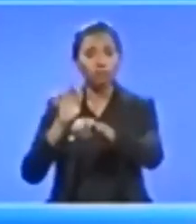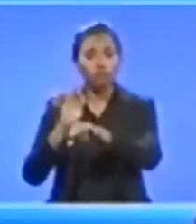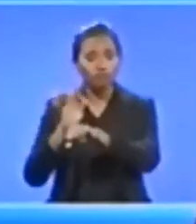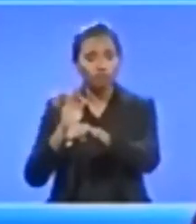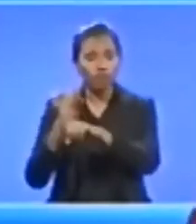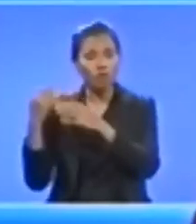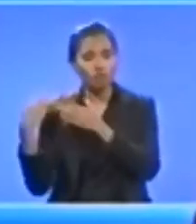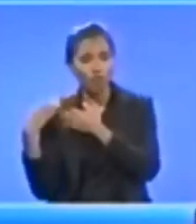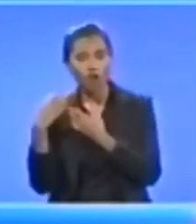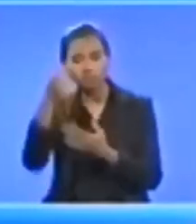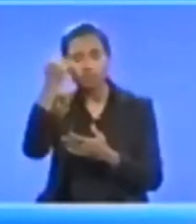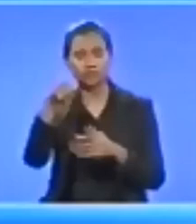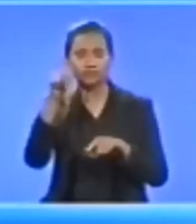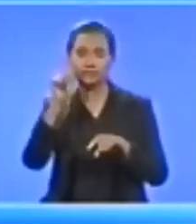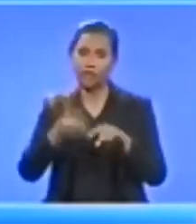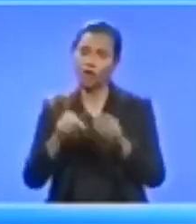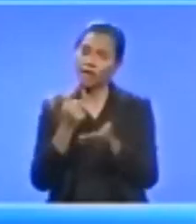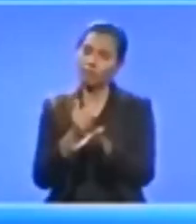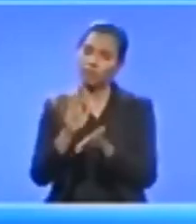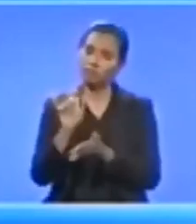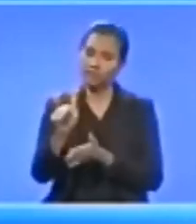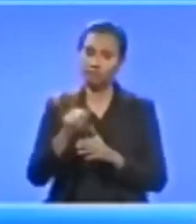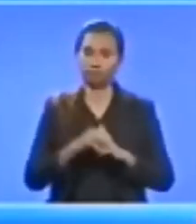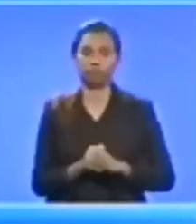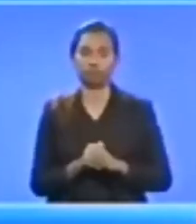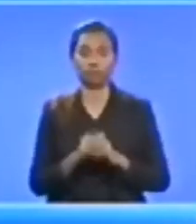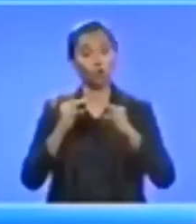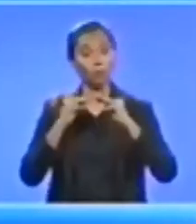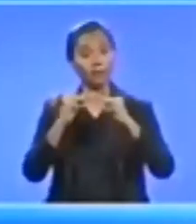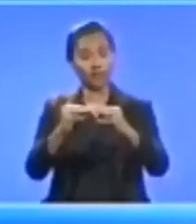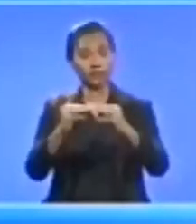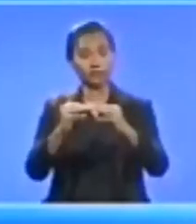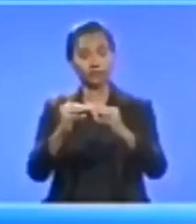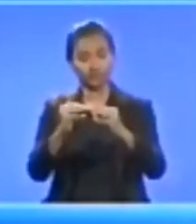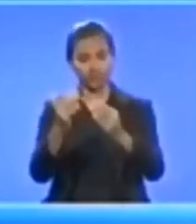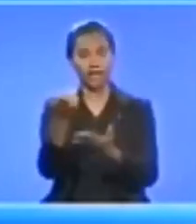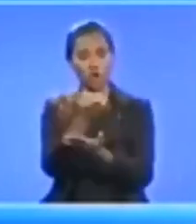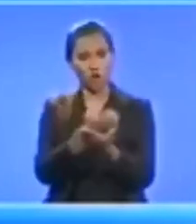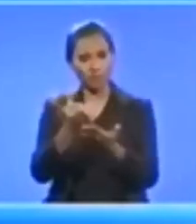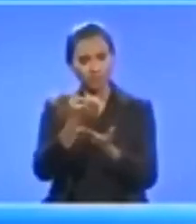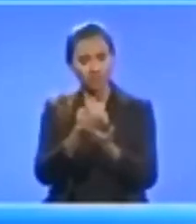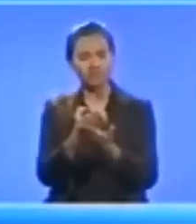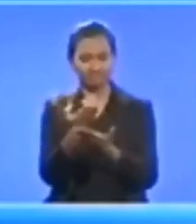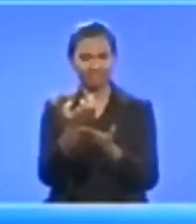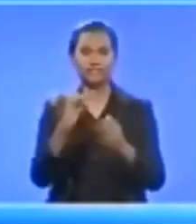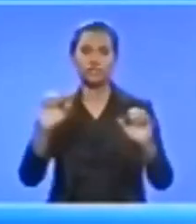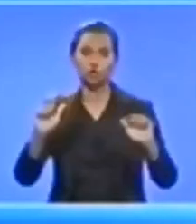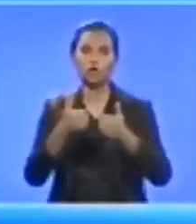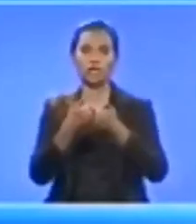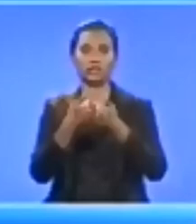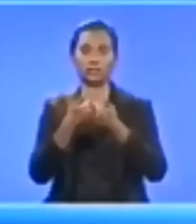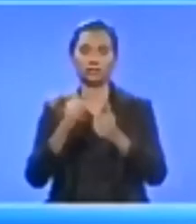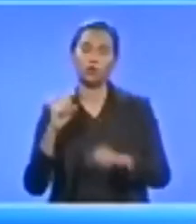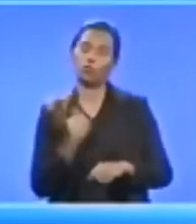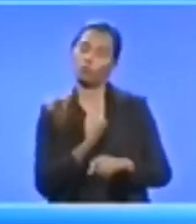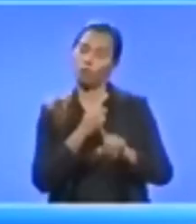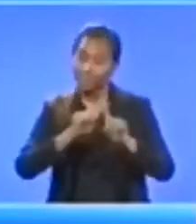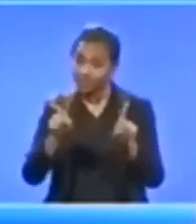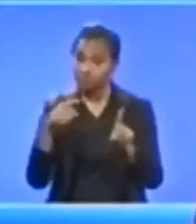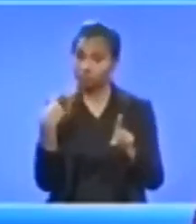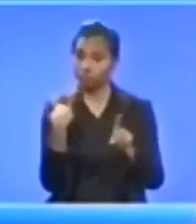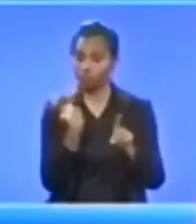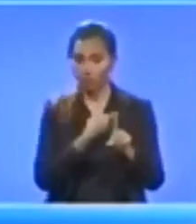social mobility in a mature economy will be a challenge. But we must persevere to